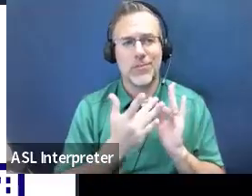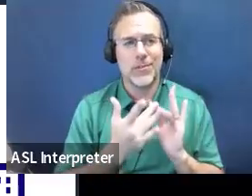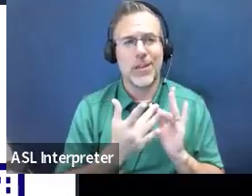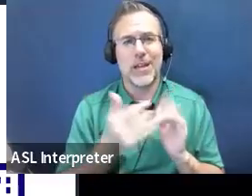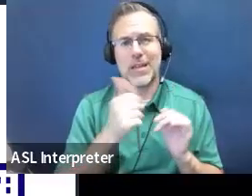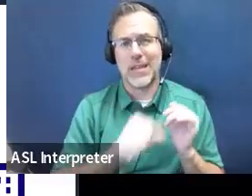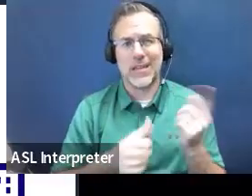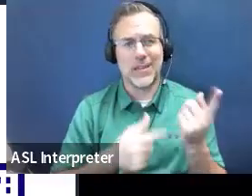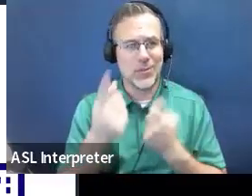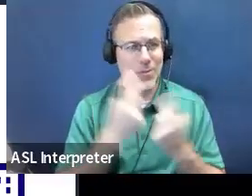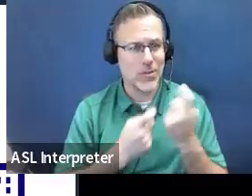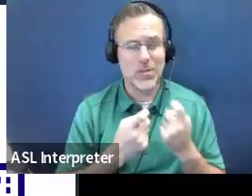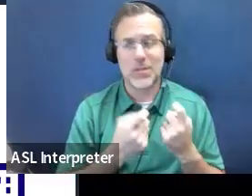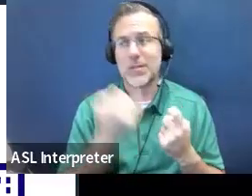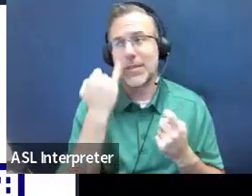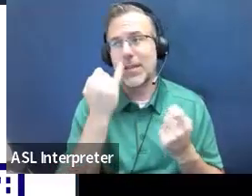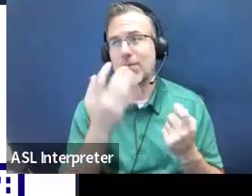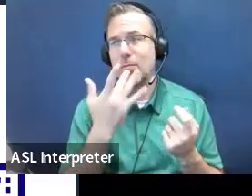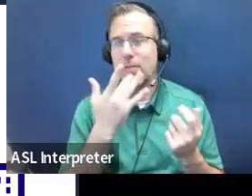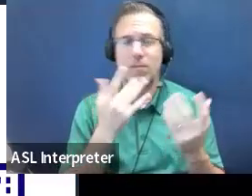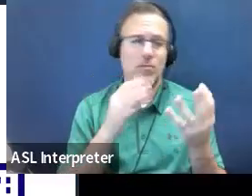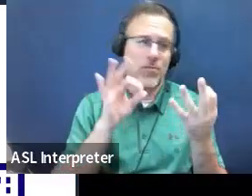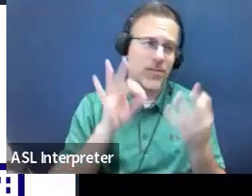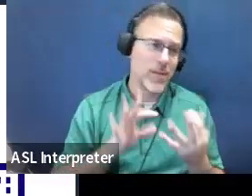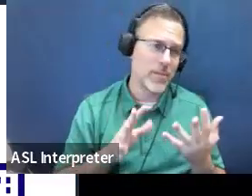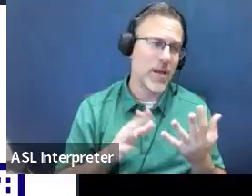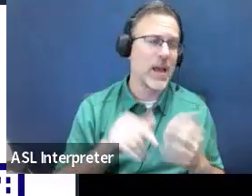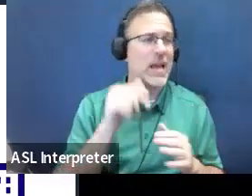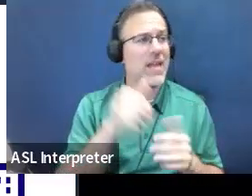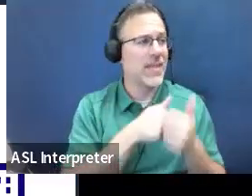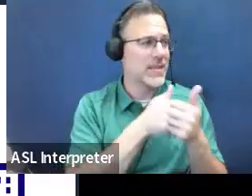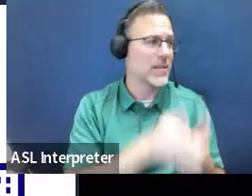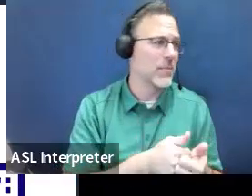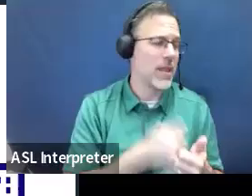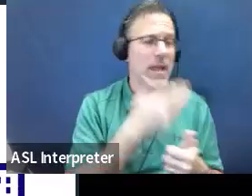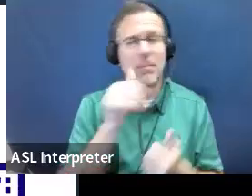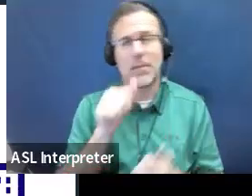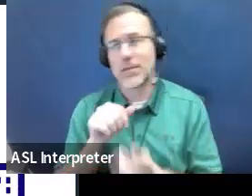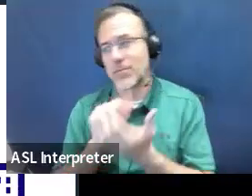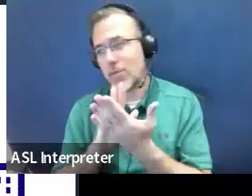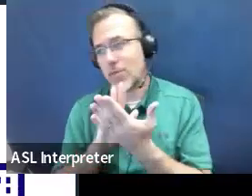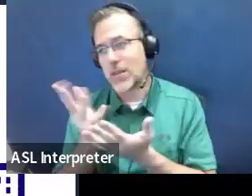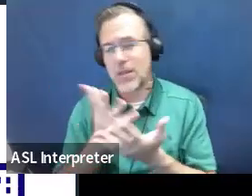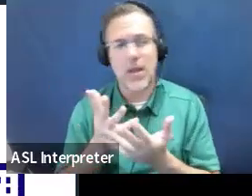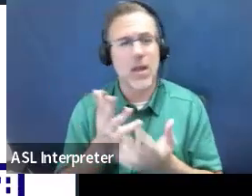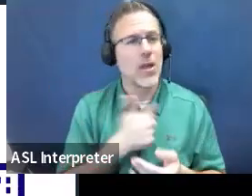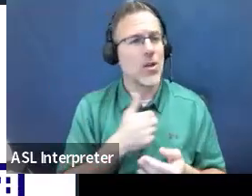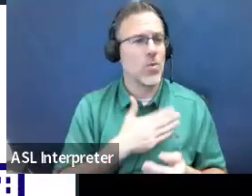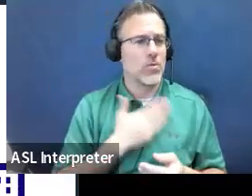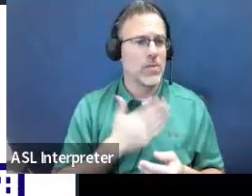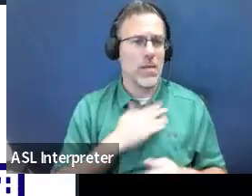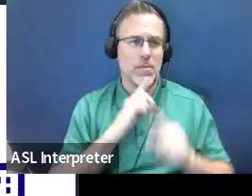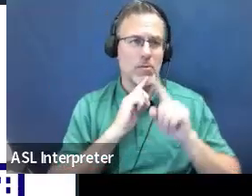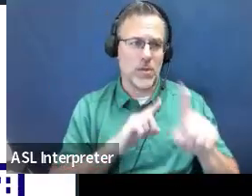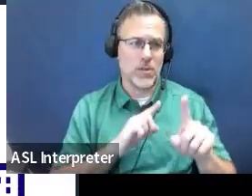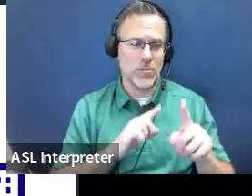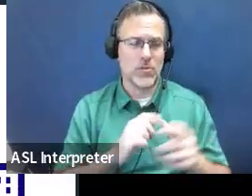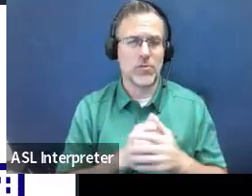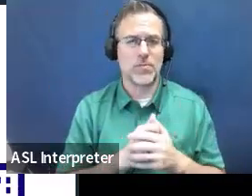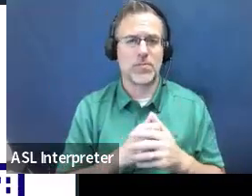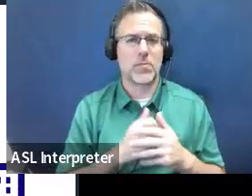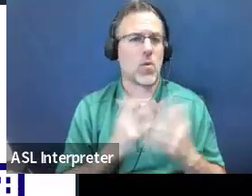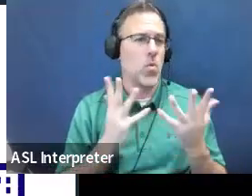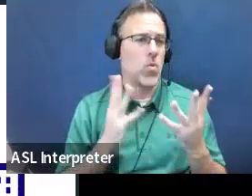questions, or if you want feedback around something, is this compliant? Is this best practice? We're more than happy to answer those questions or provide